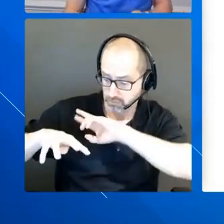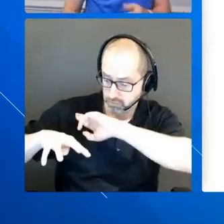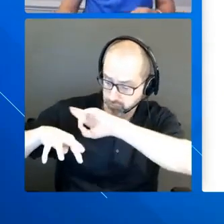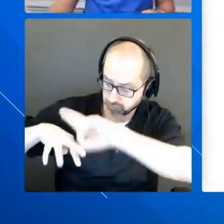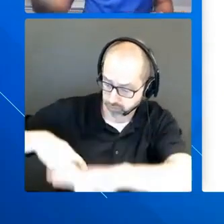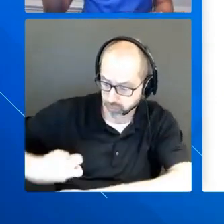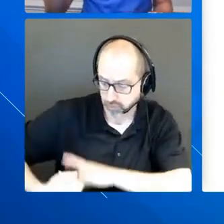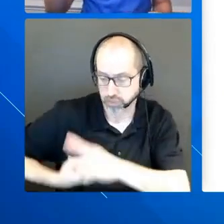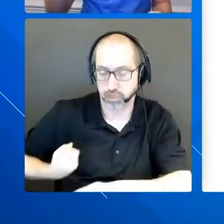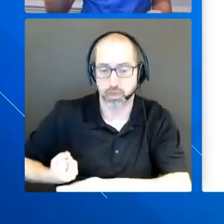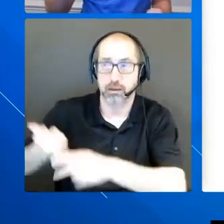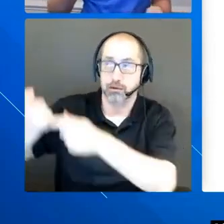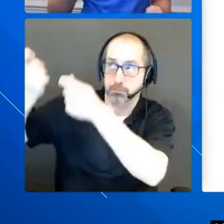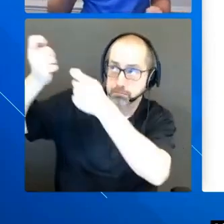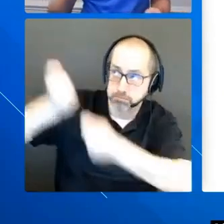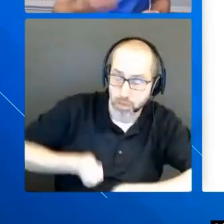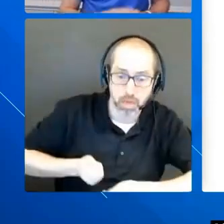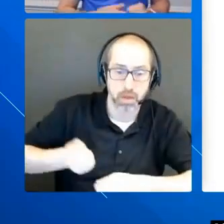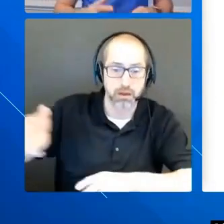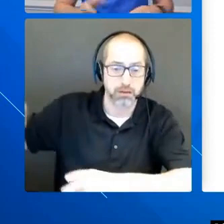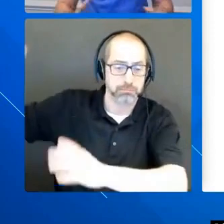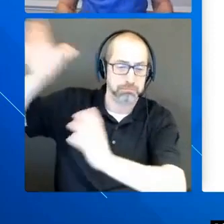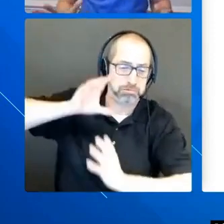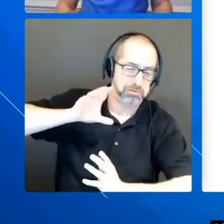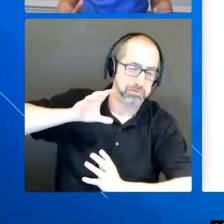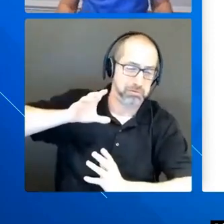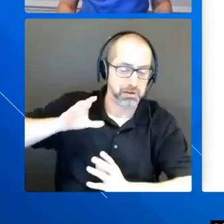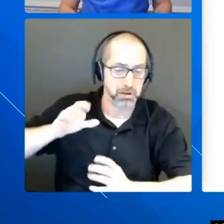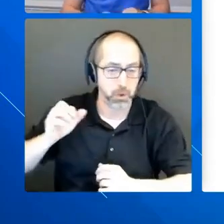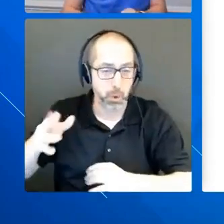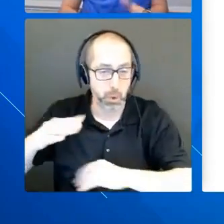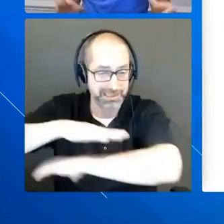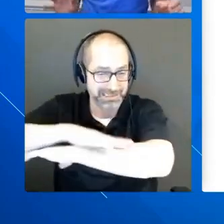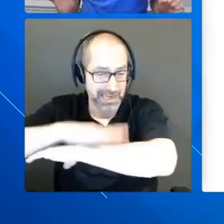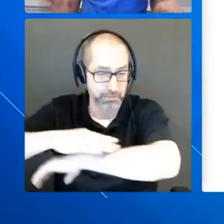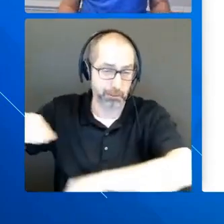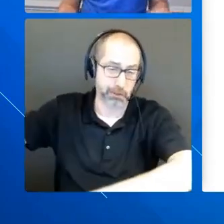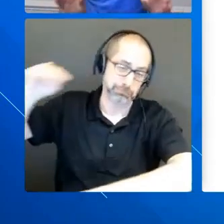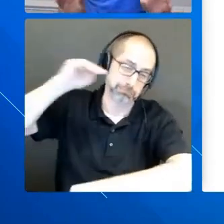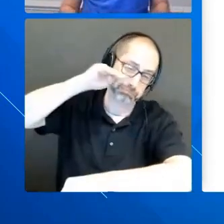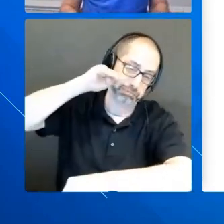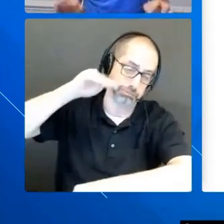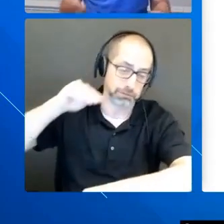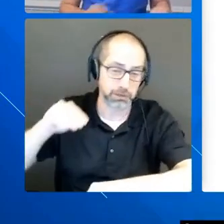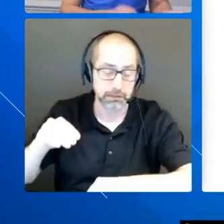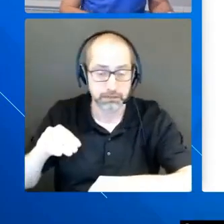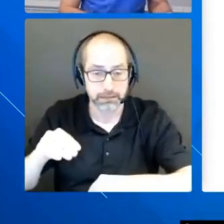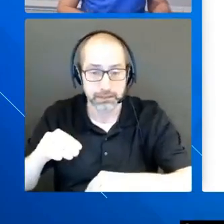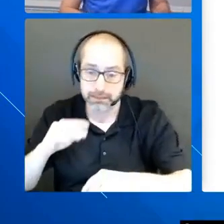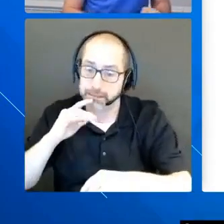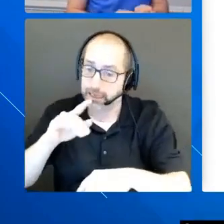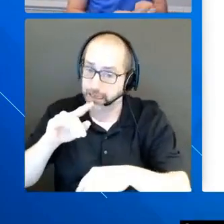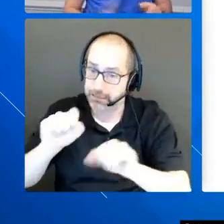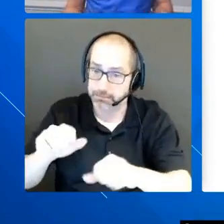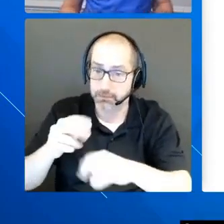champagne shower. Worst cases, they get hit in the face with a table. Could be very, very dangerous. I never even thought about this till I was on a call with someone who's in a